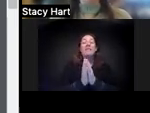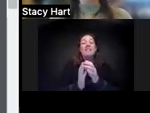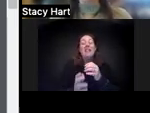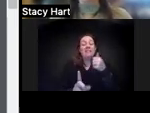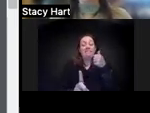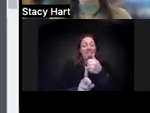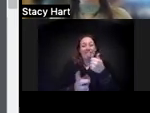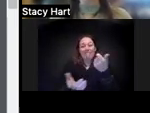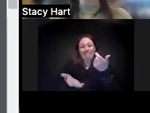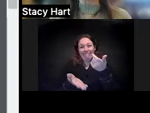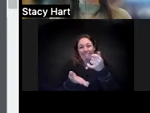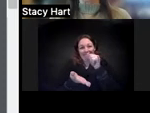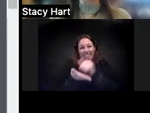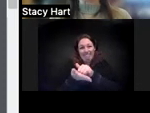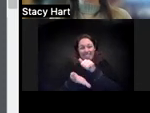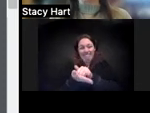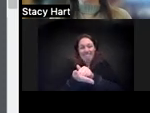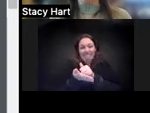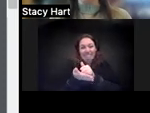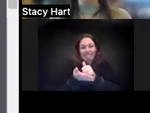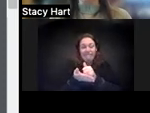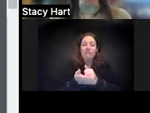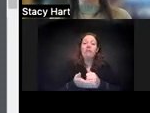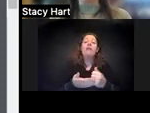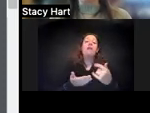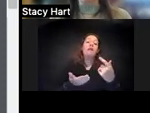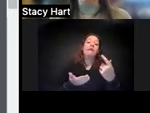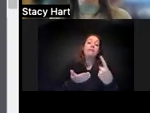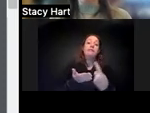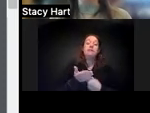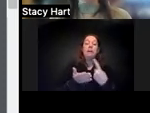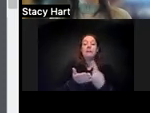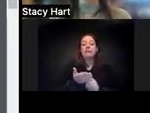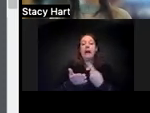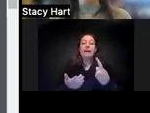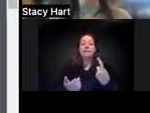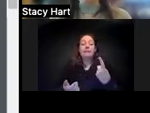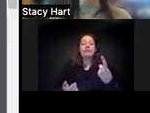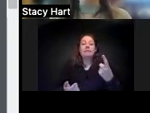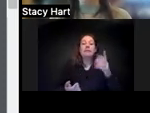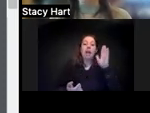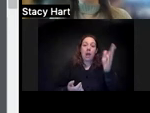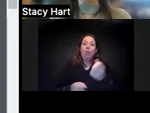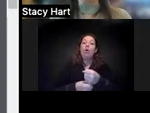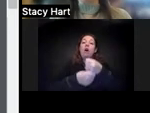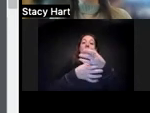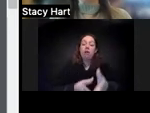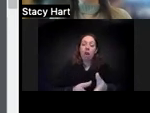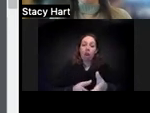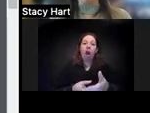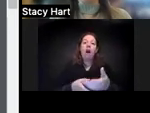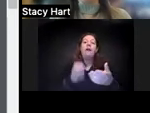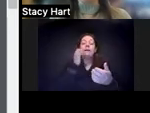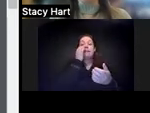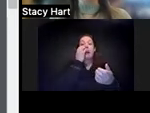It may be an undue financial or administrative burden to provide a requested